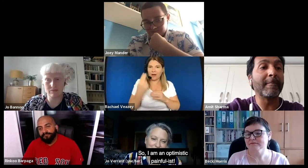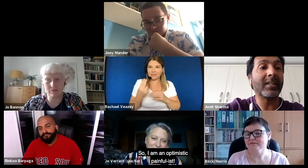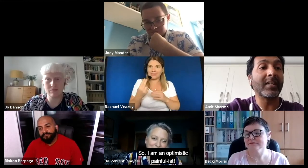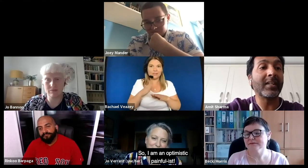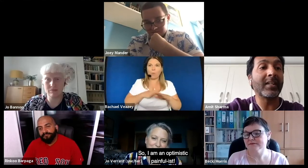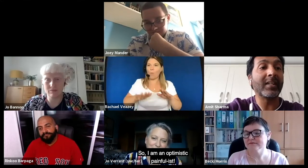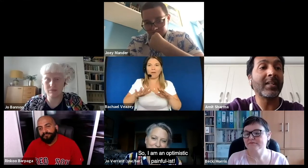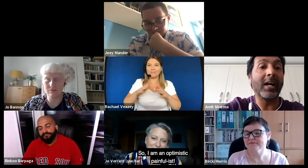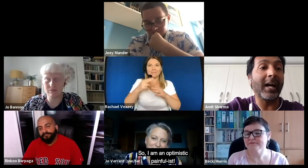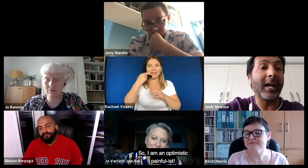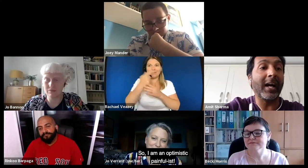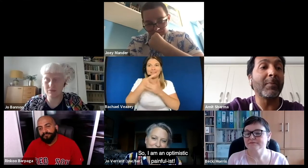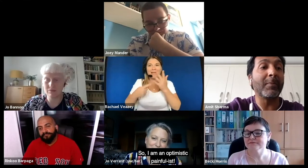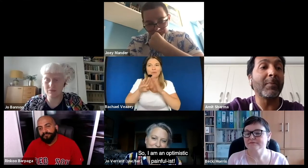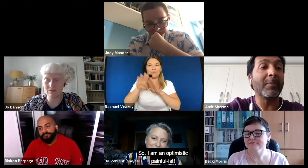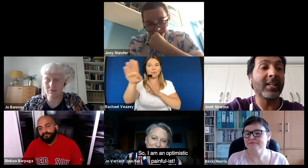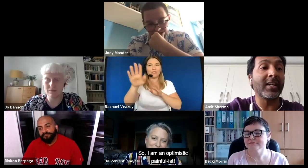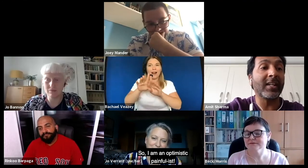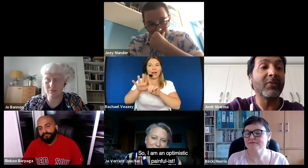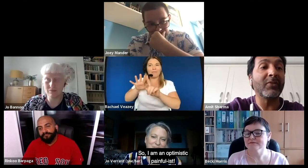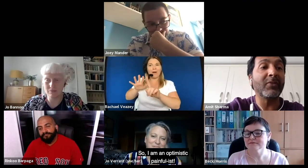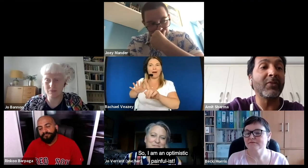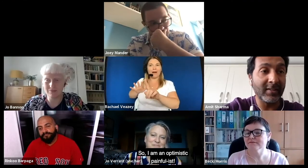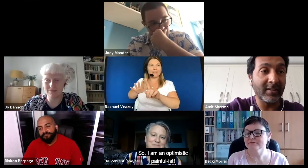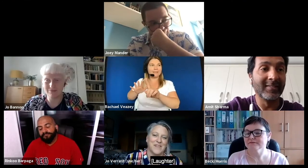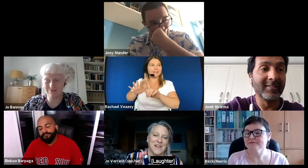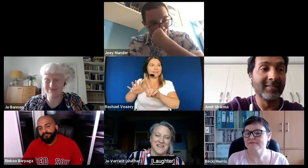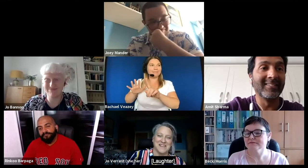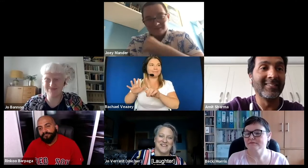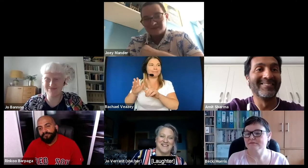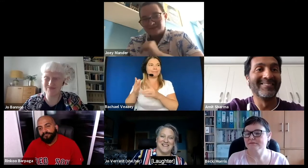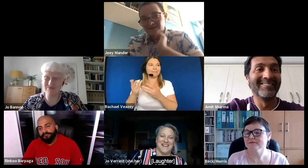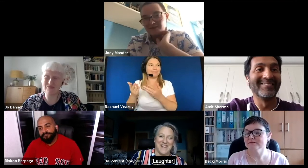So I'm an optimistic painfulist.